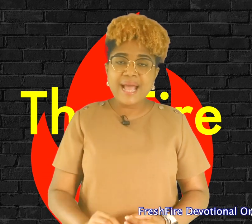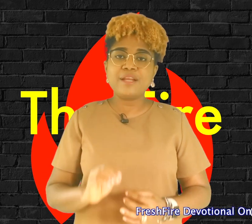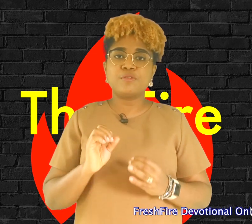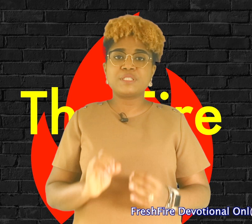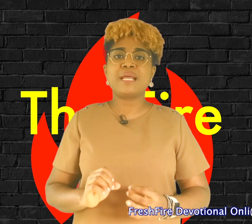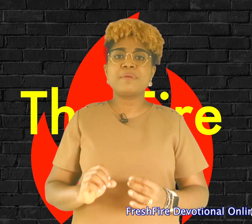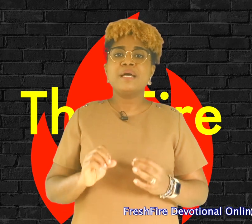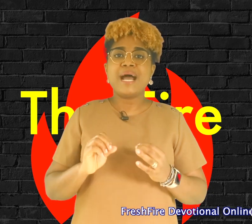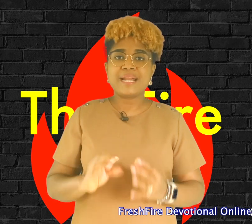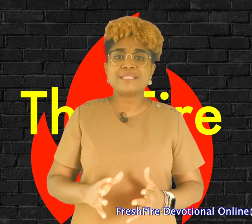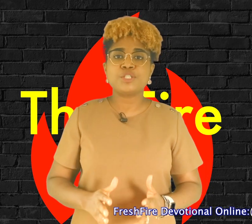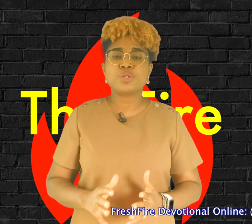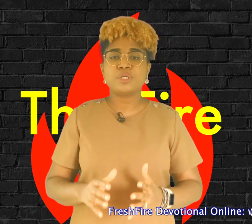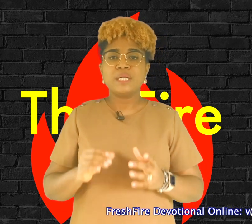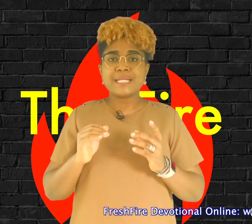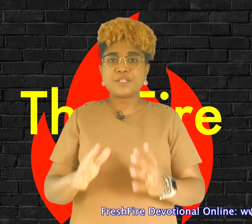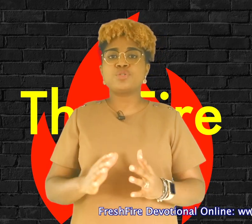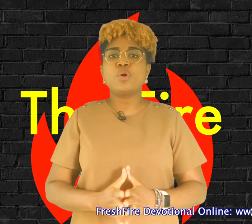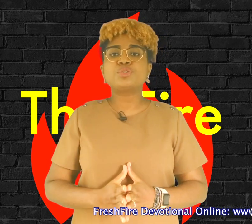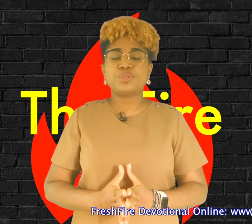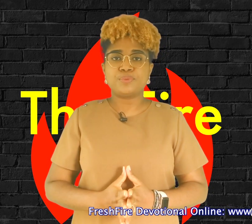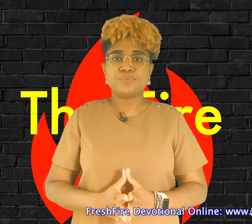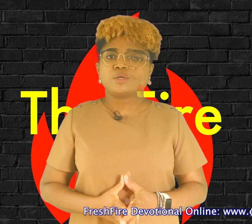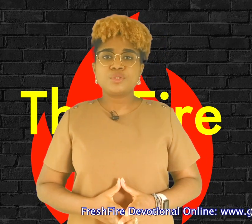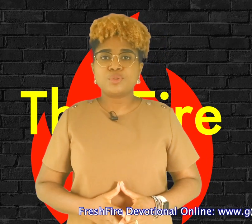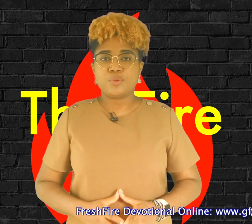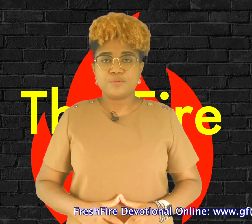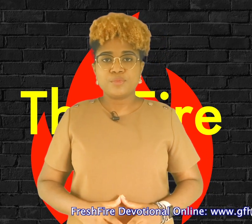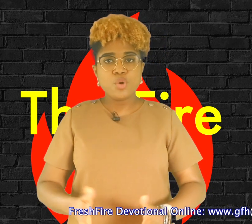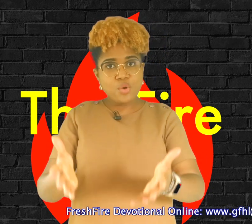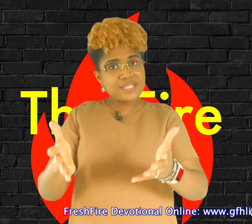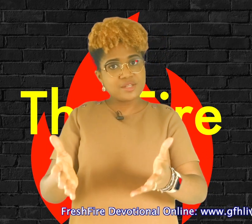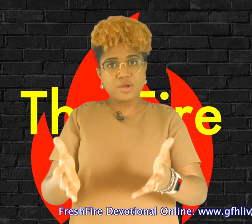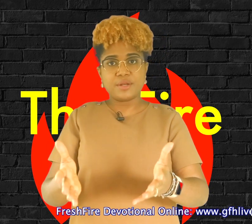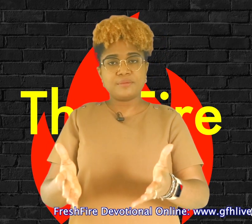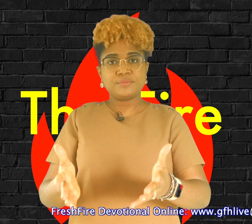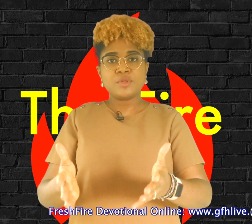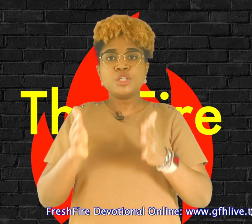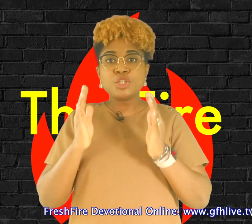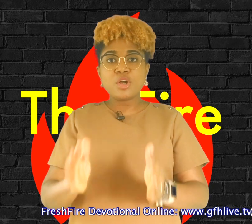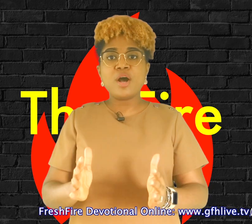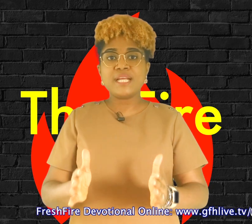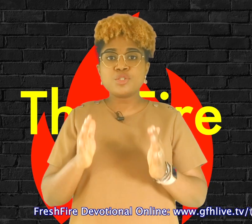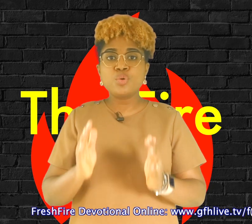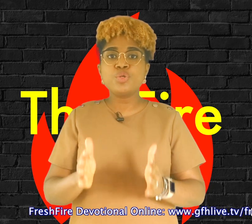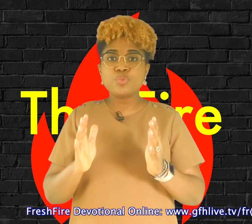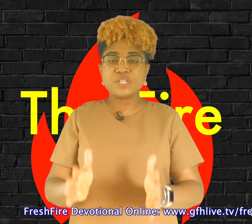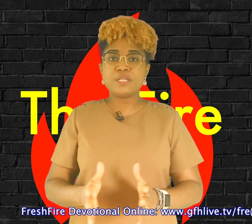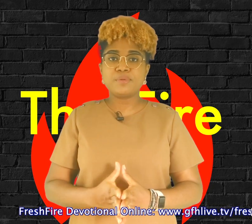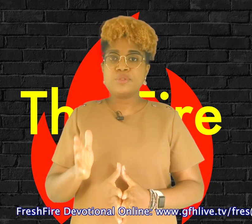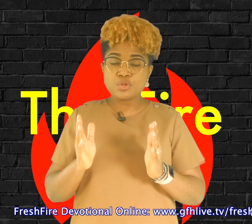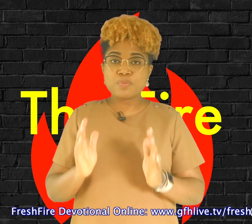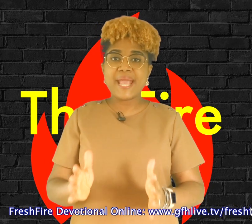the kind of time and attention that you ought to. So, who is your God? Your God is who